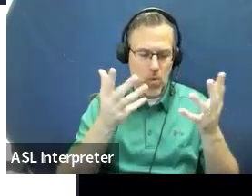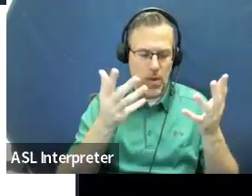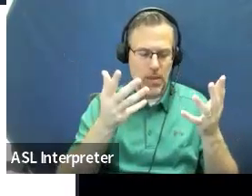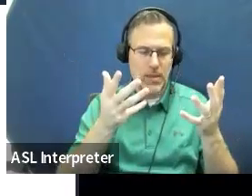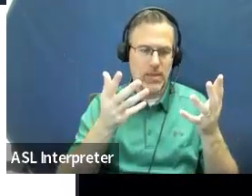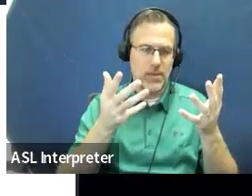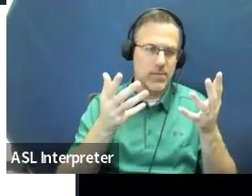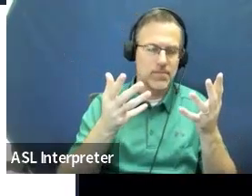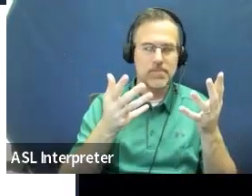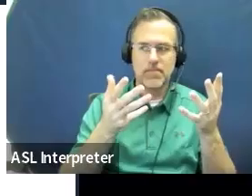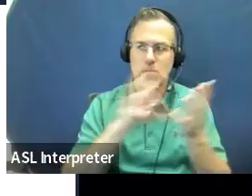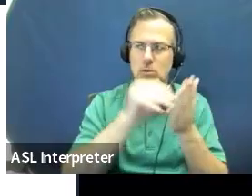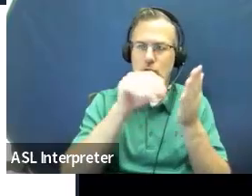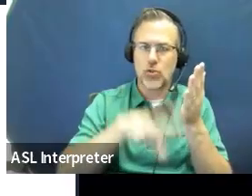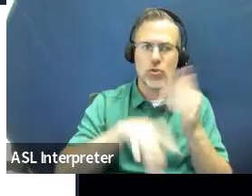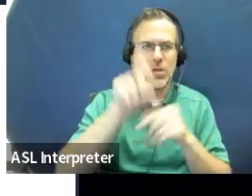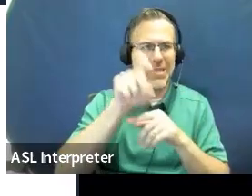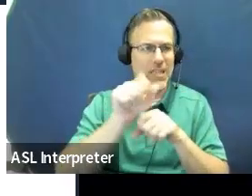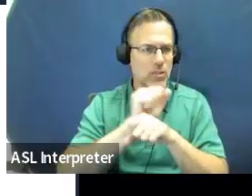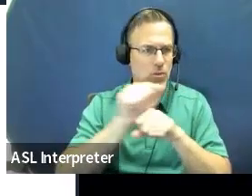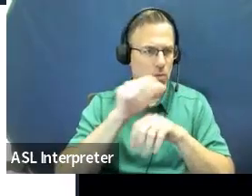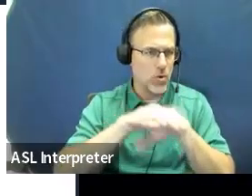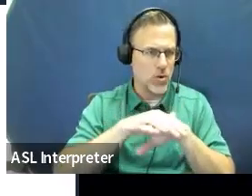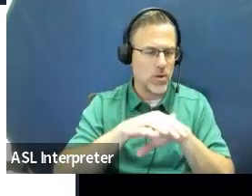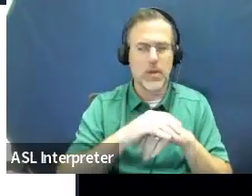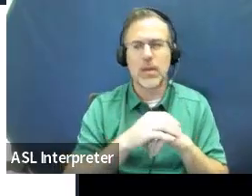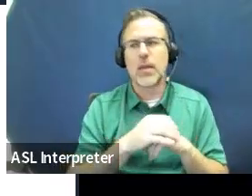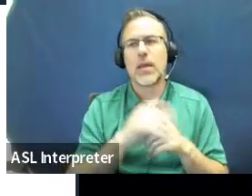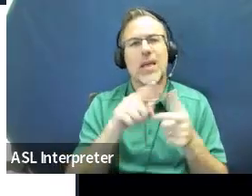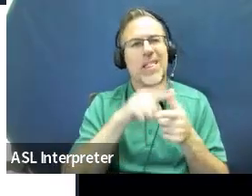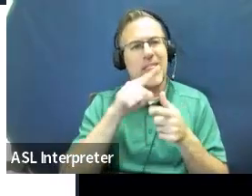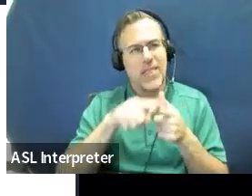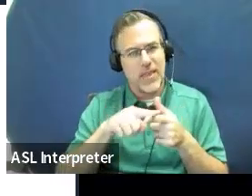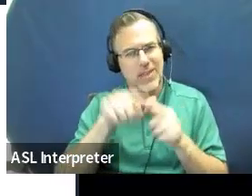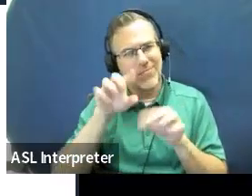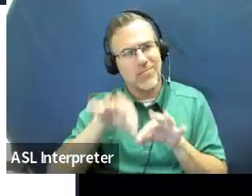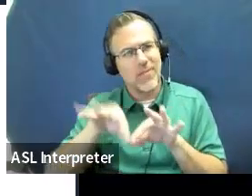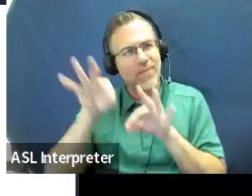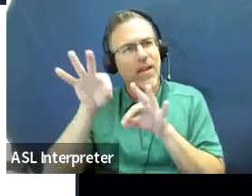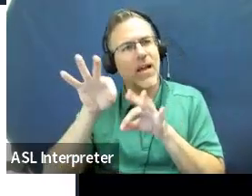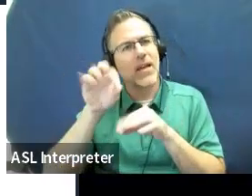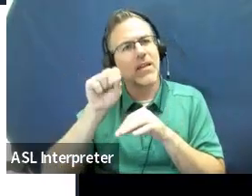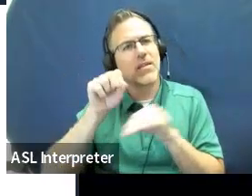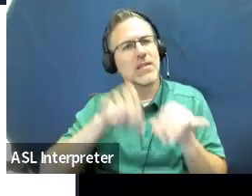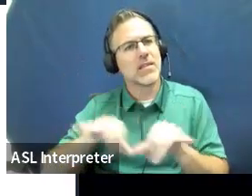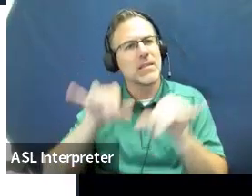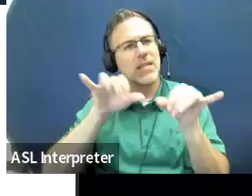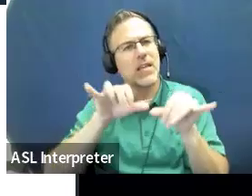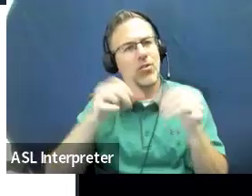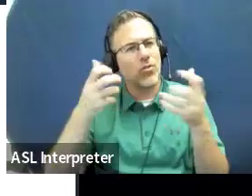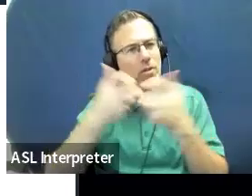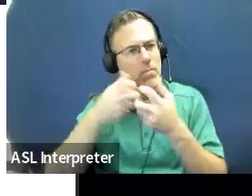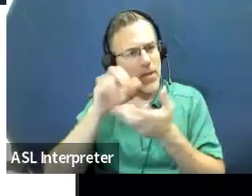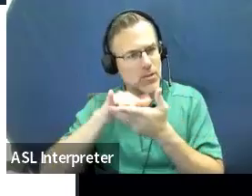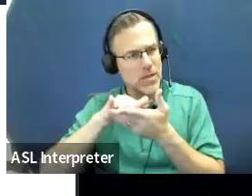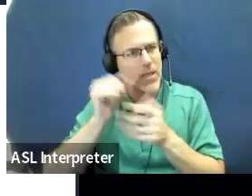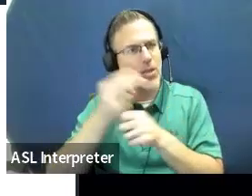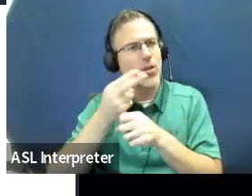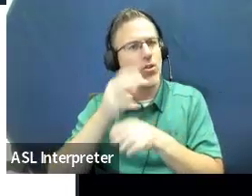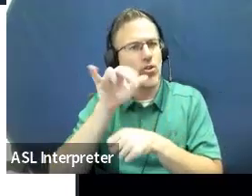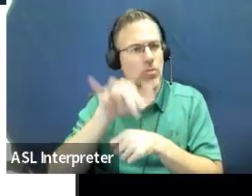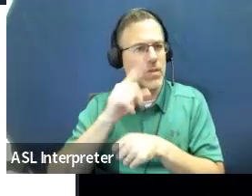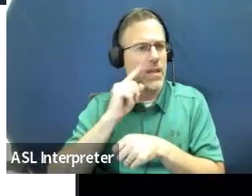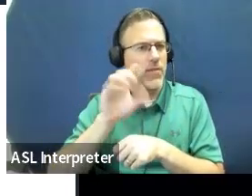is what they need to work on. I'm going to write that as my goal. Then find a standard that links to that and use that as your